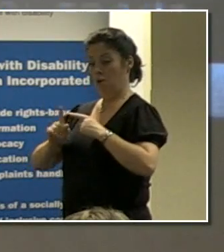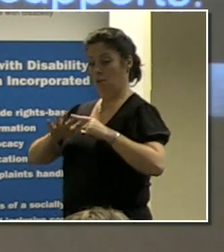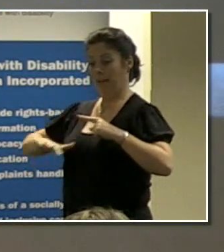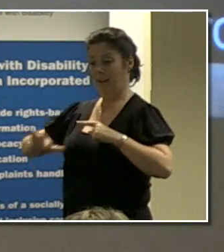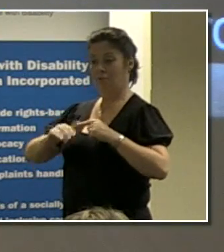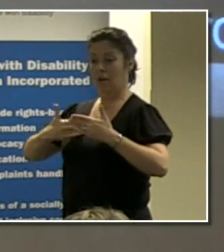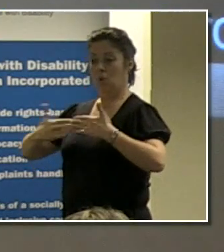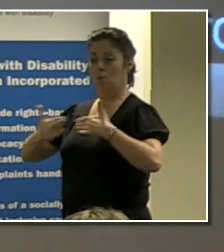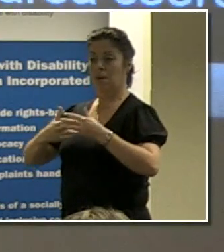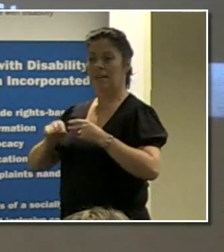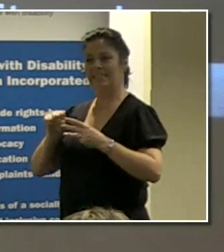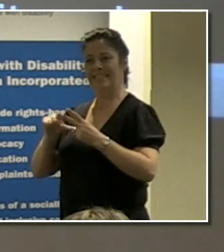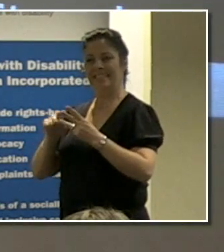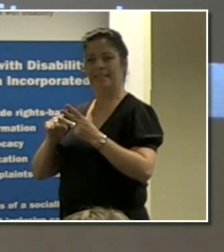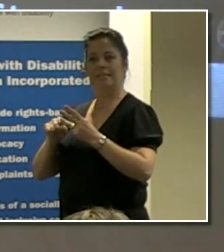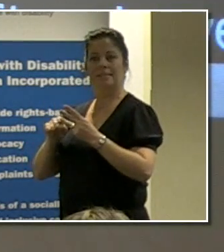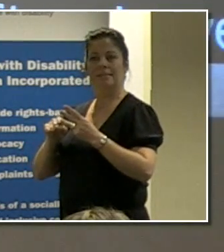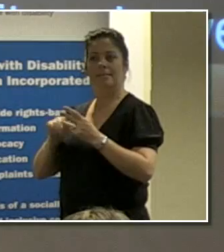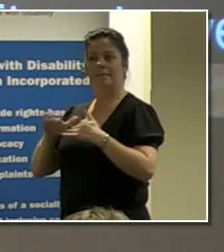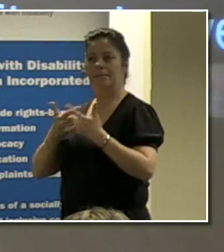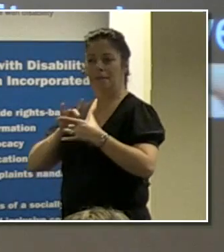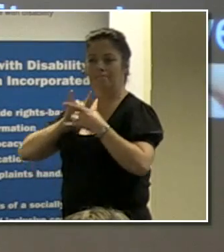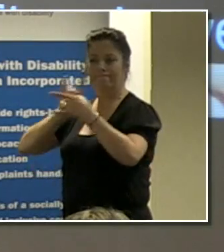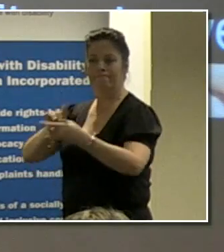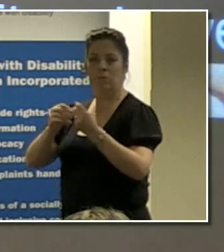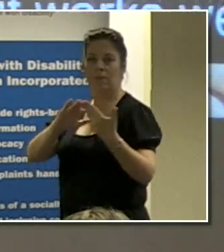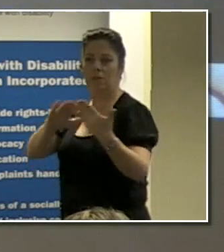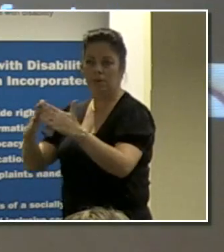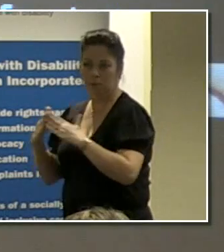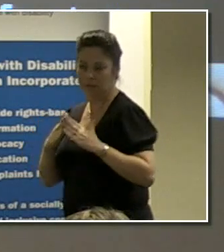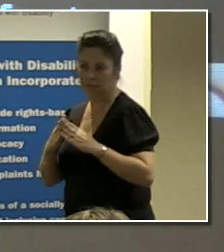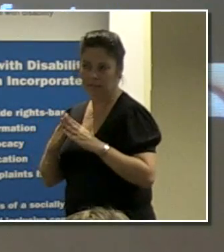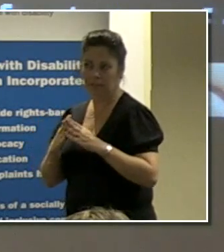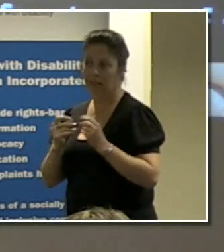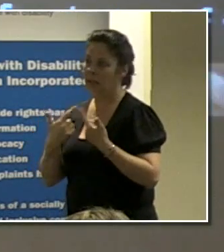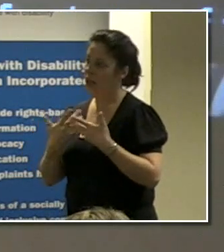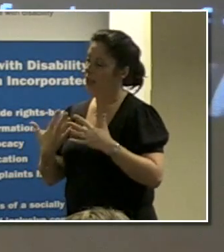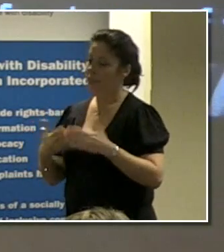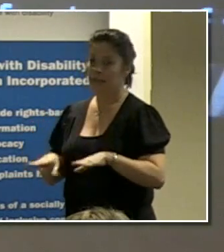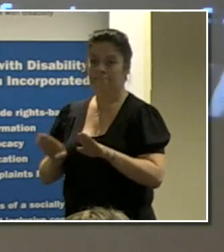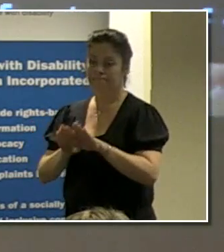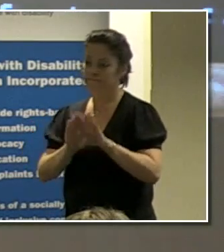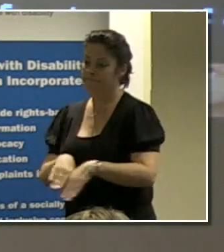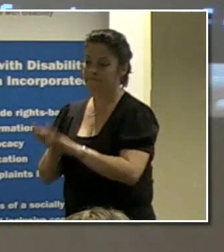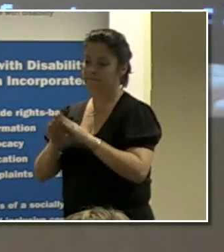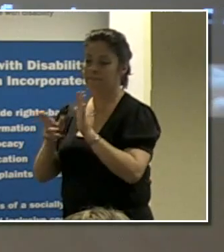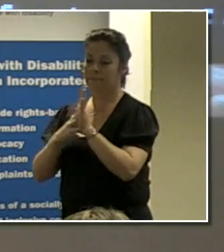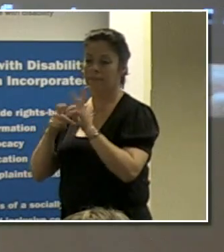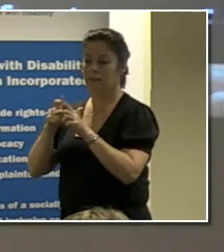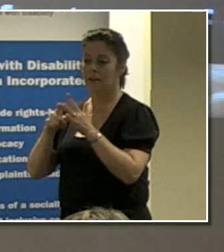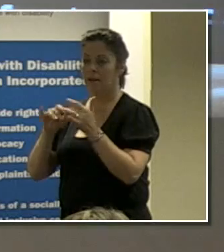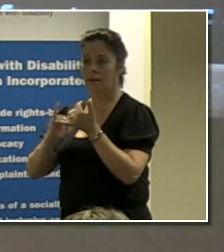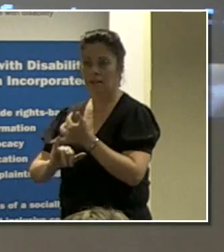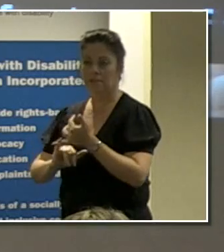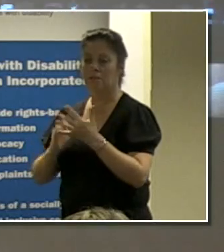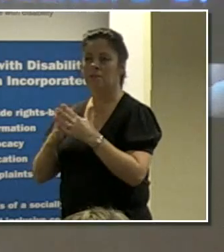works well. And that's a feature of the NDIS, very much picked up out of the experience